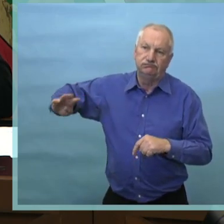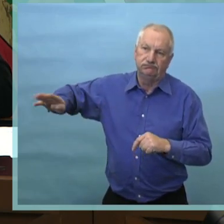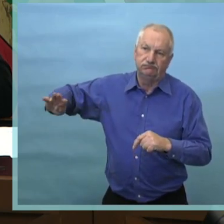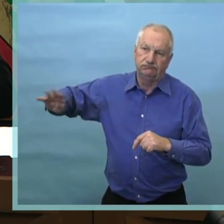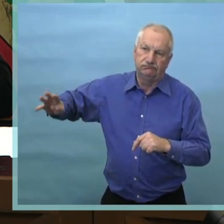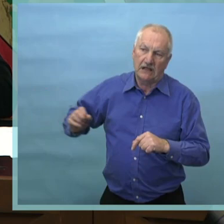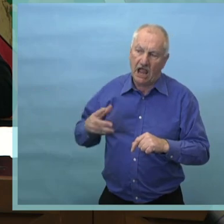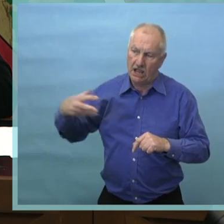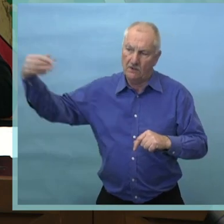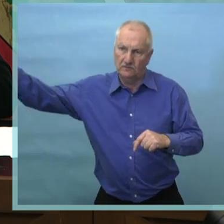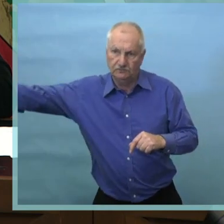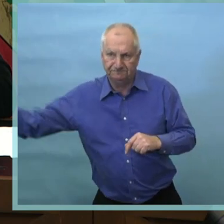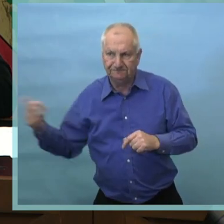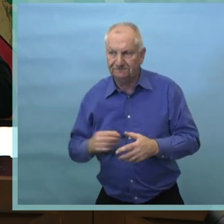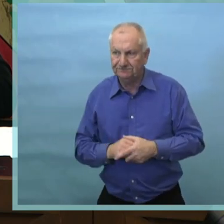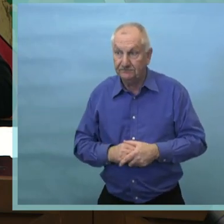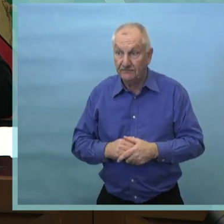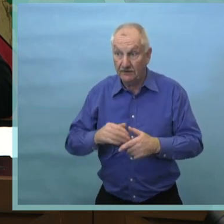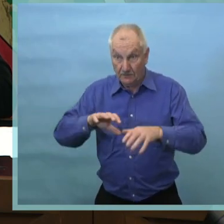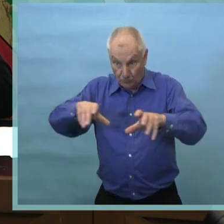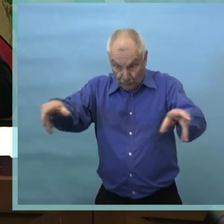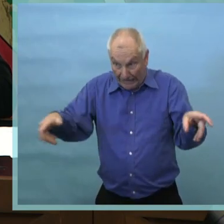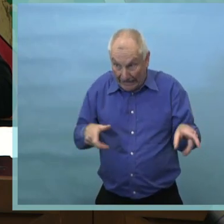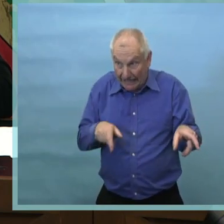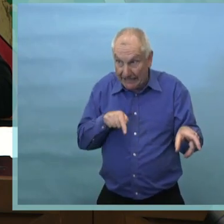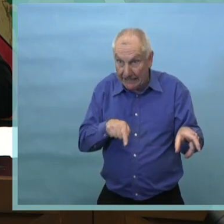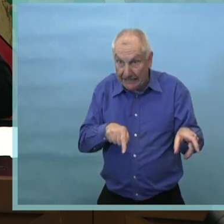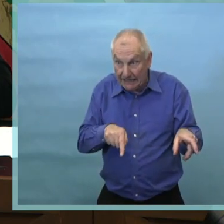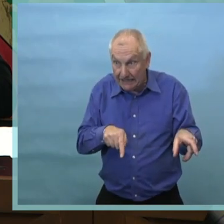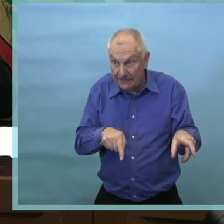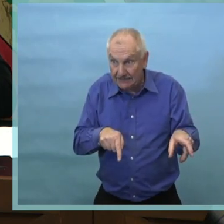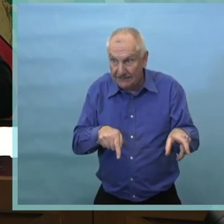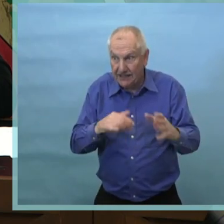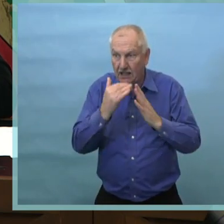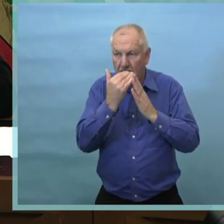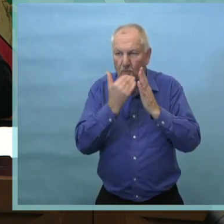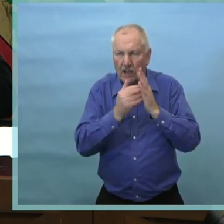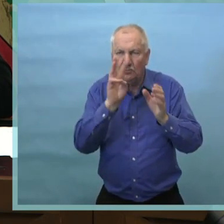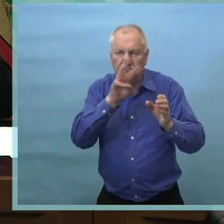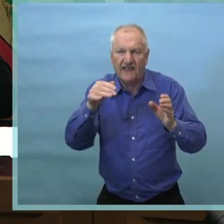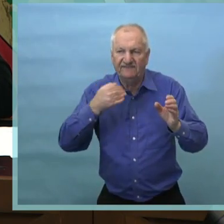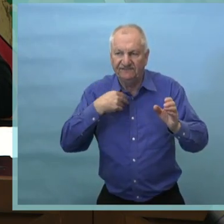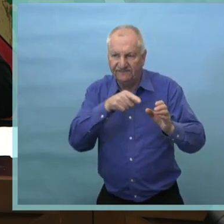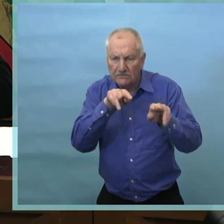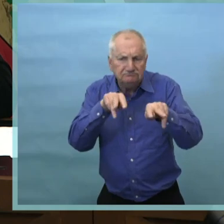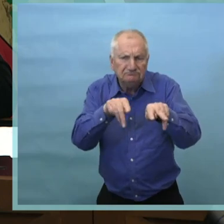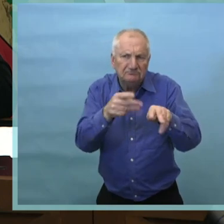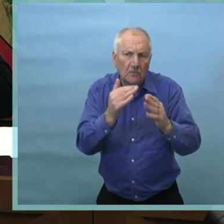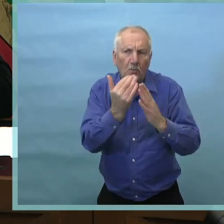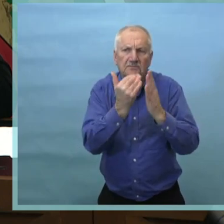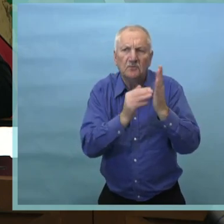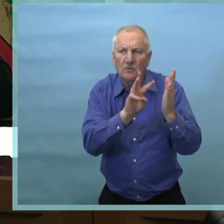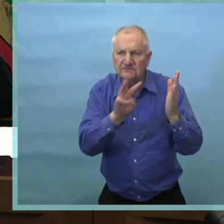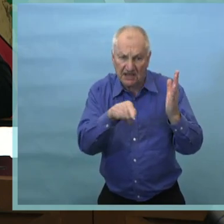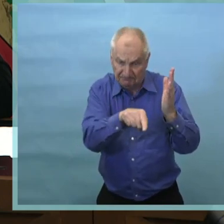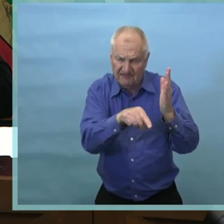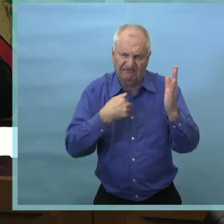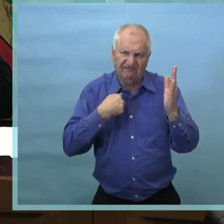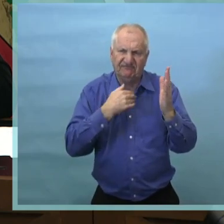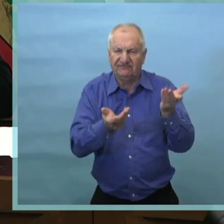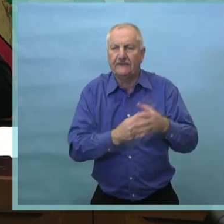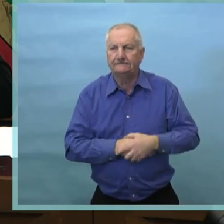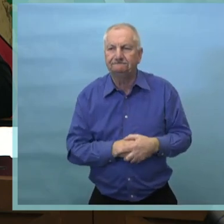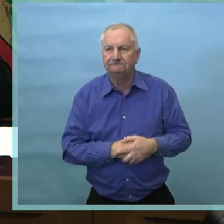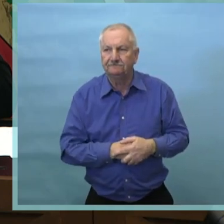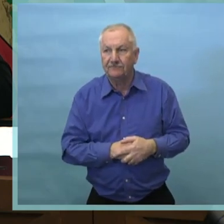All those ring dikes that have been closed are on the website, and you can get that information right from there. In fact, we provide that information on a